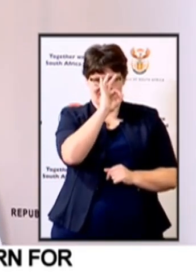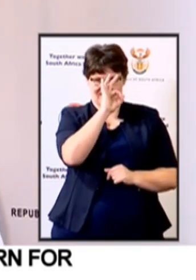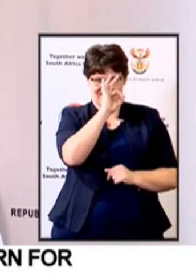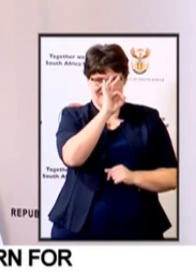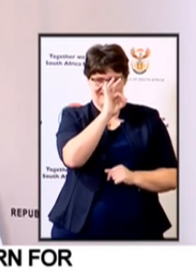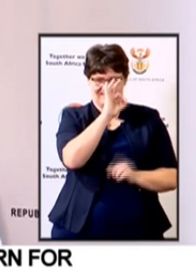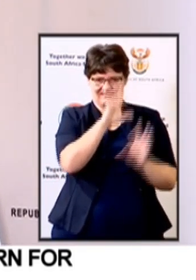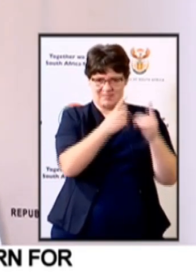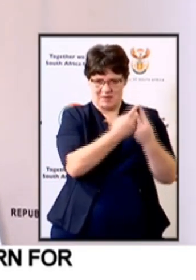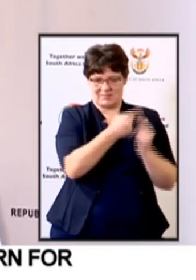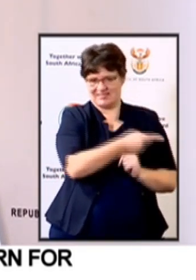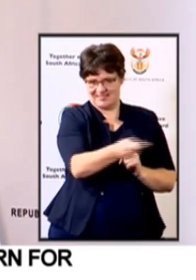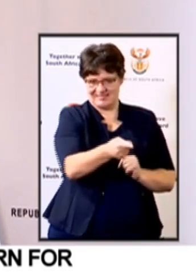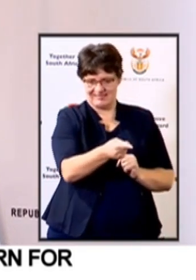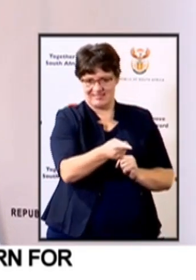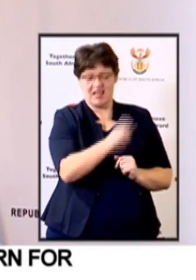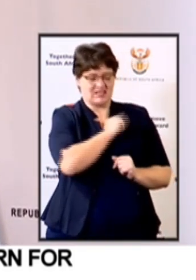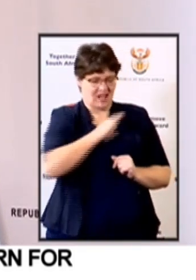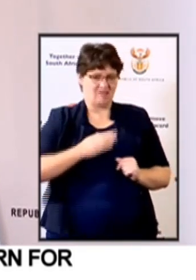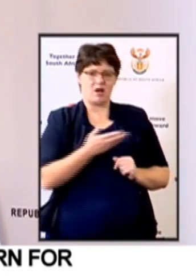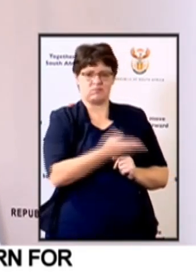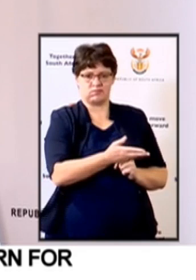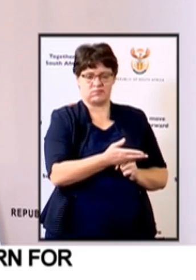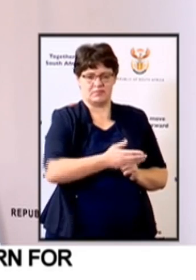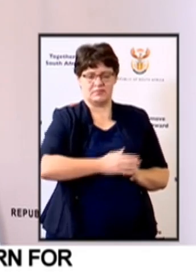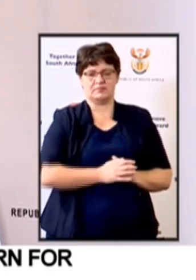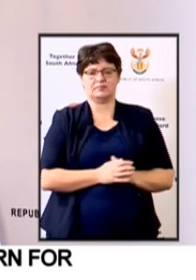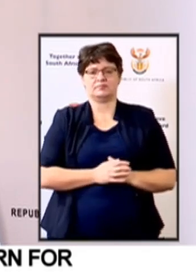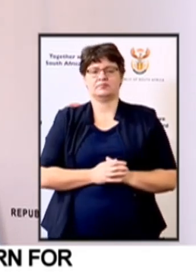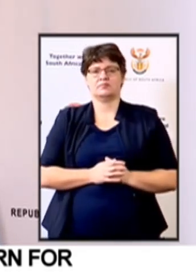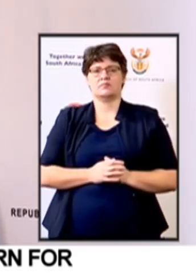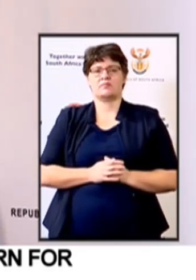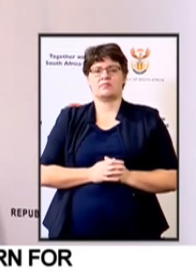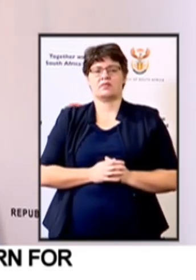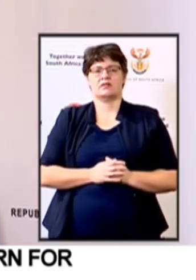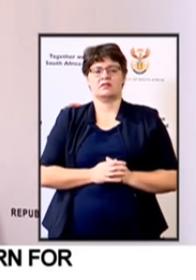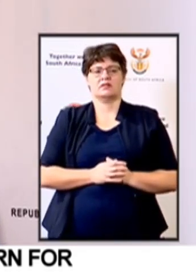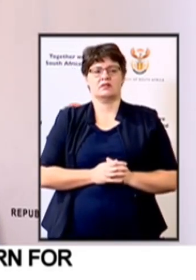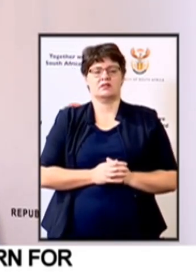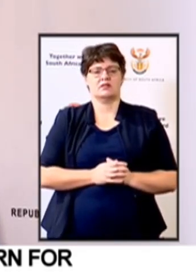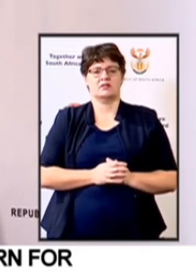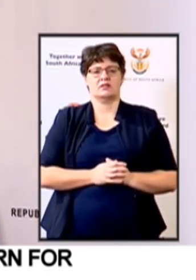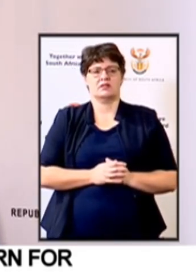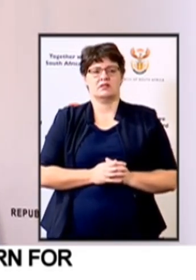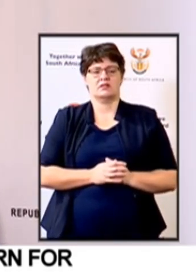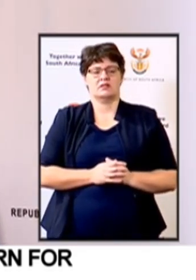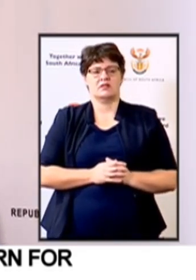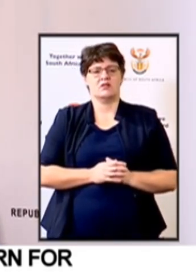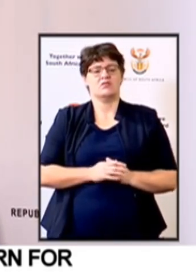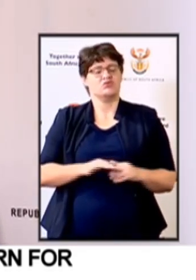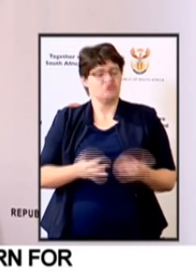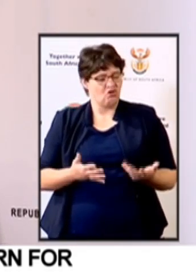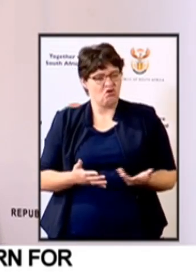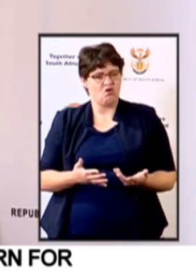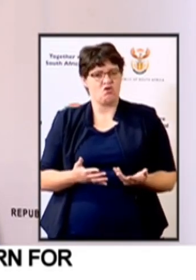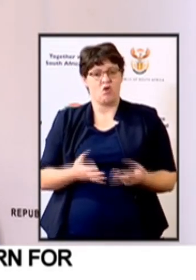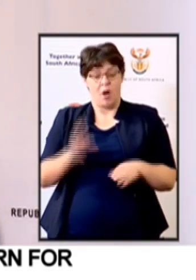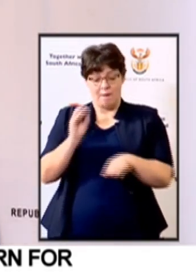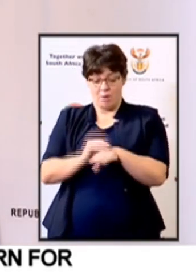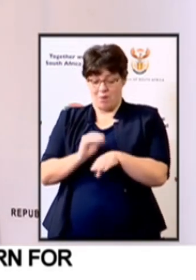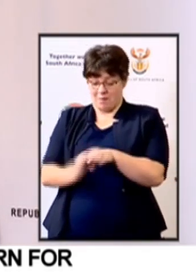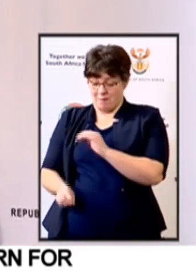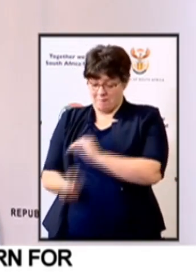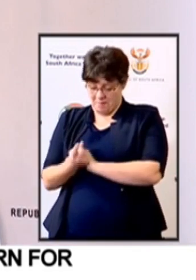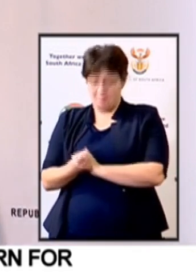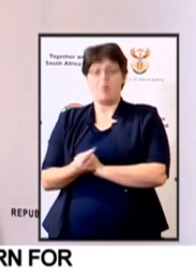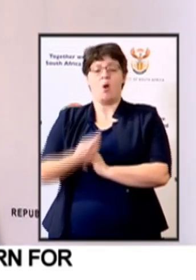employee, you take that to full advantage, and so that we resolve whatever problem of the time